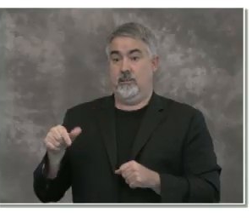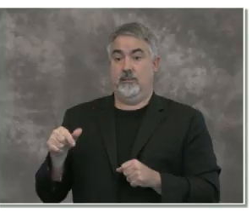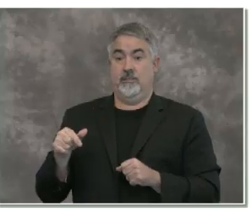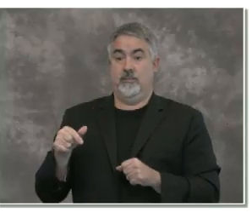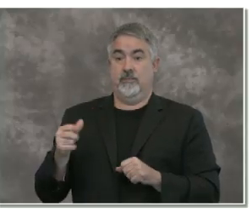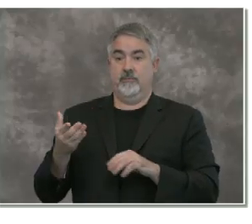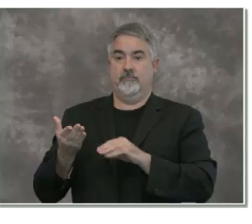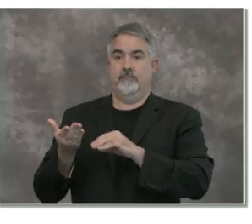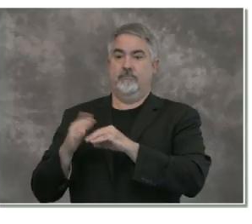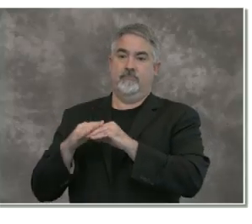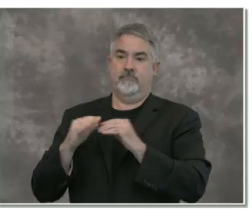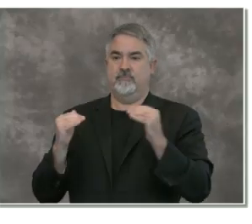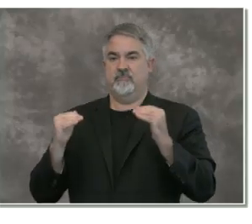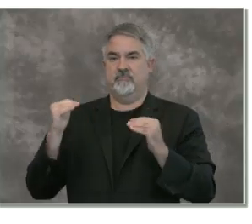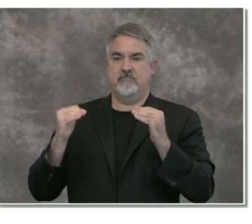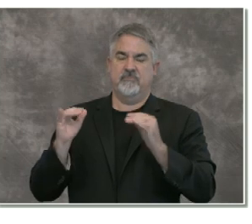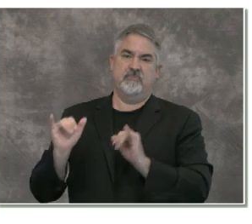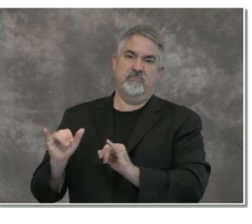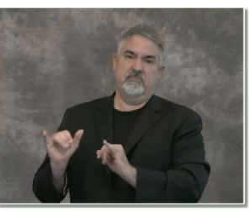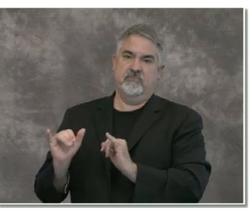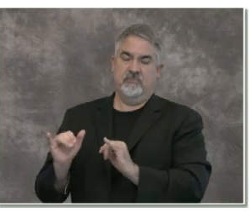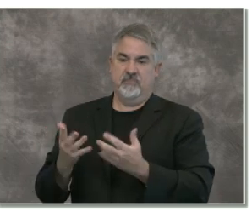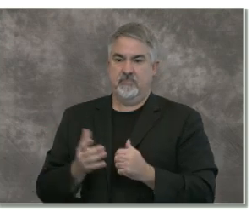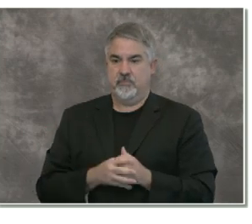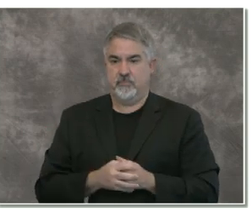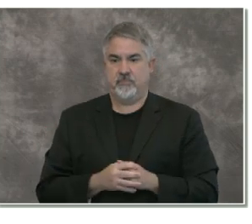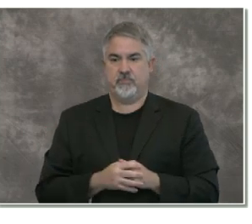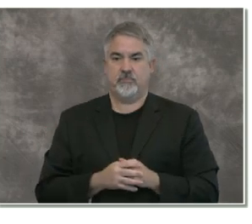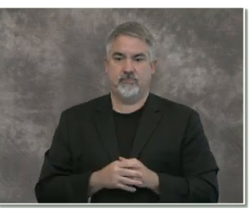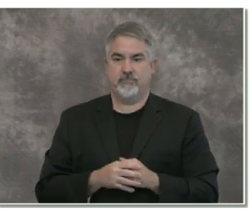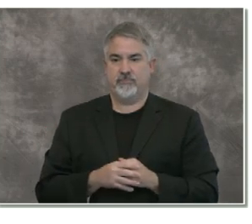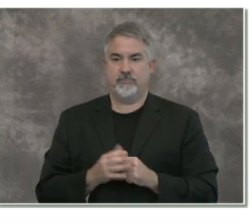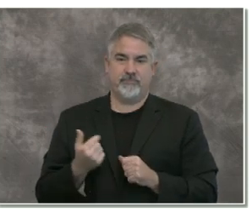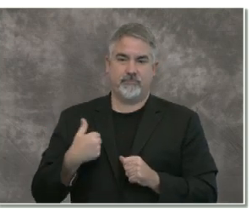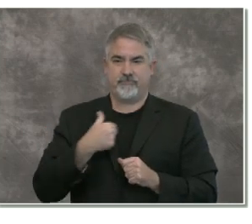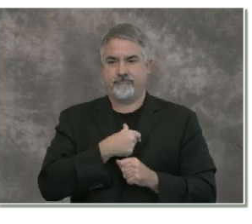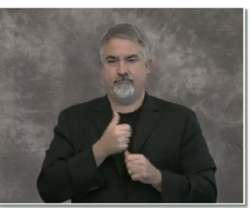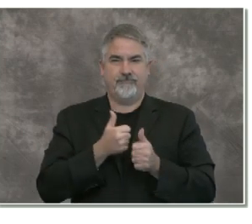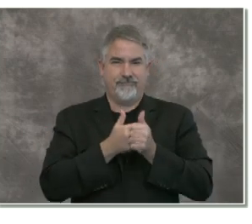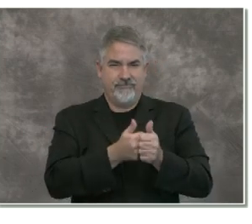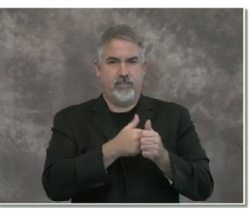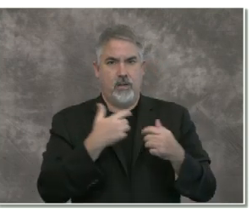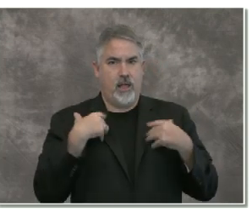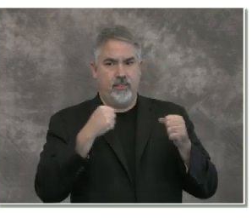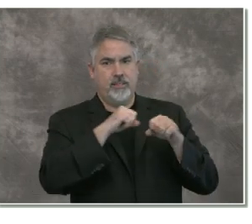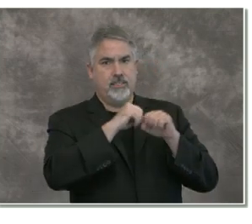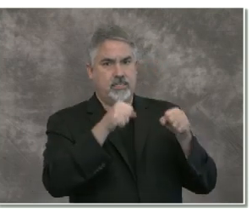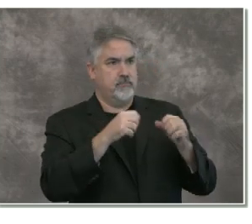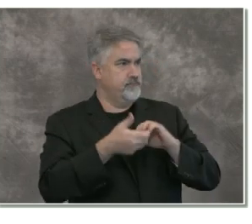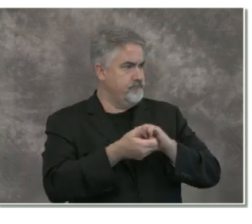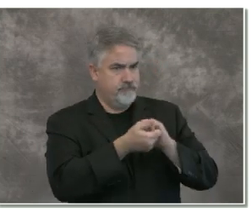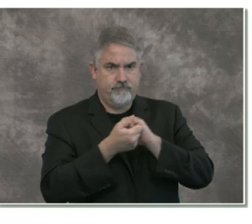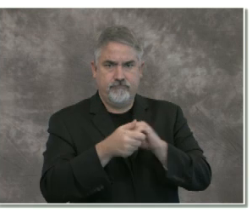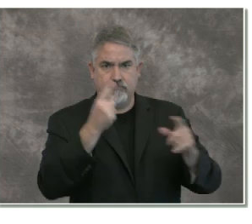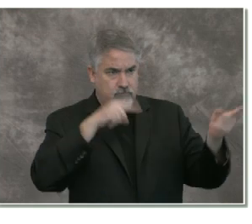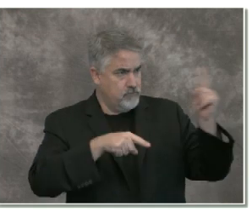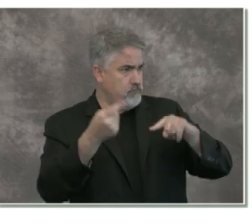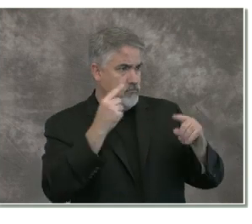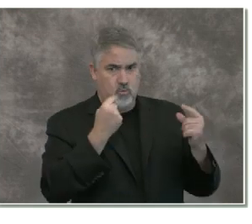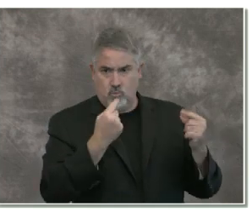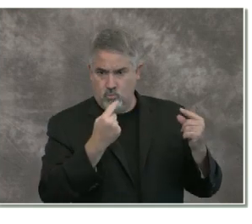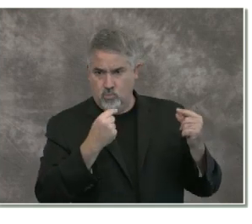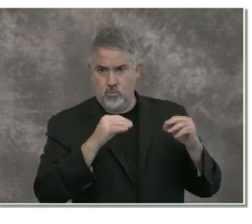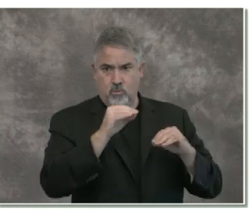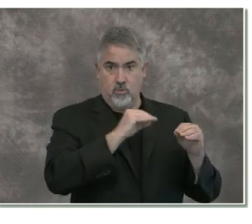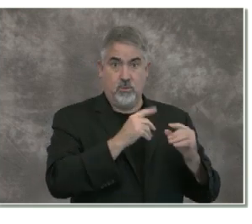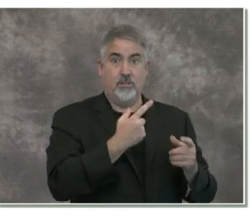not a significant change there. We continue to engage our health system partners to make sure that every positive test and PUI knows that these resources